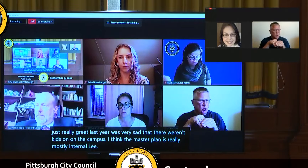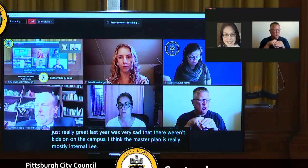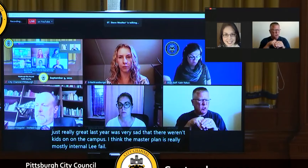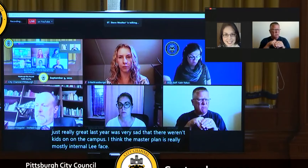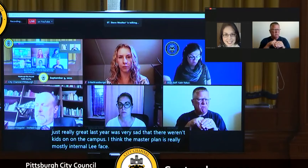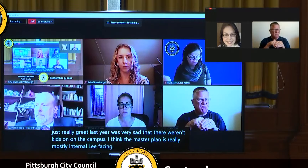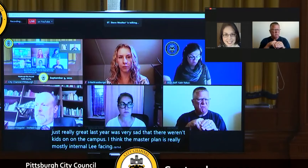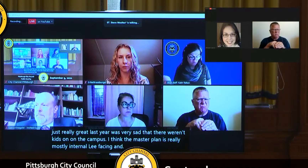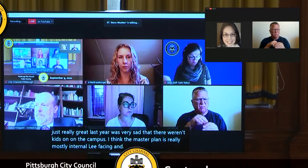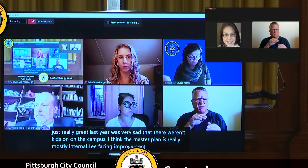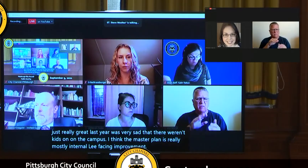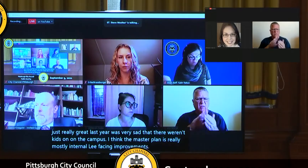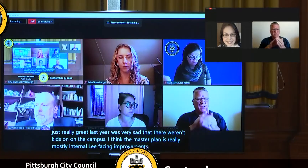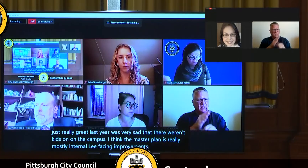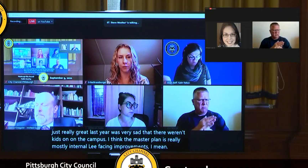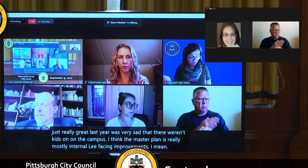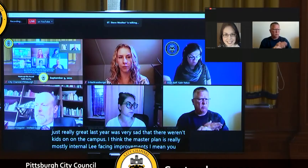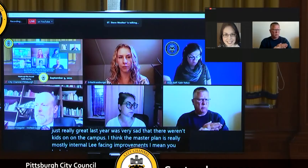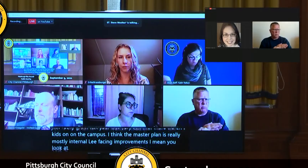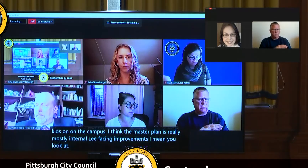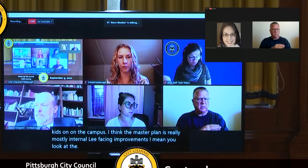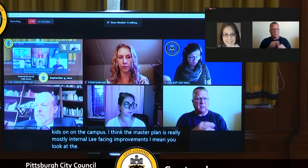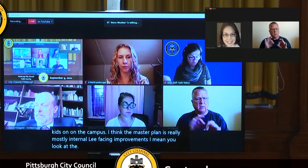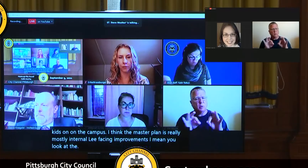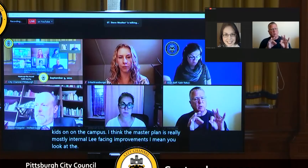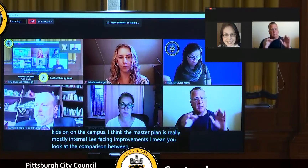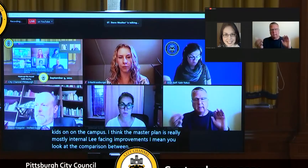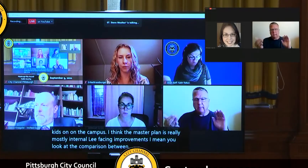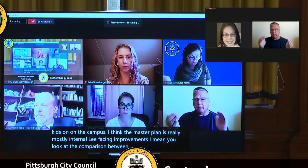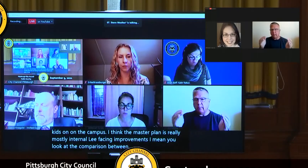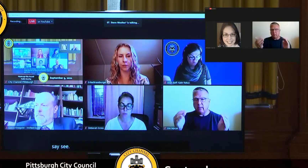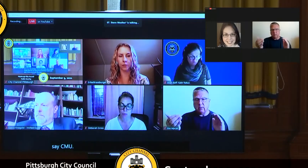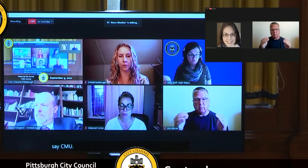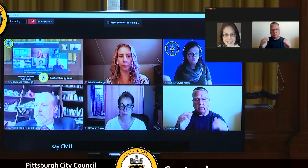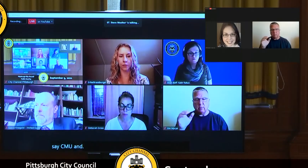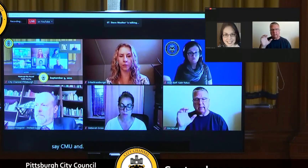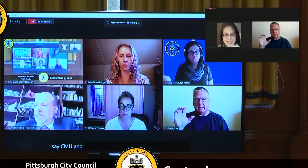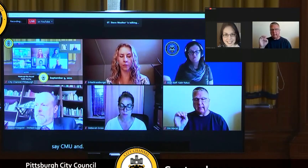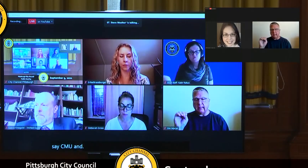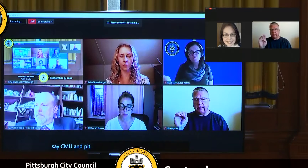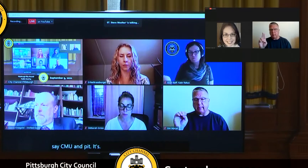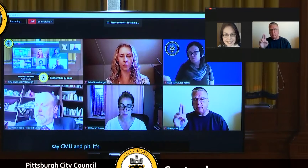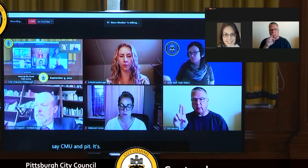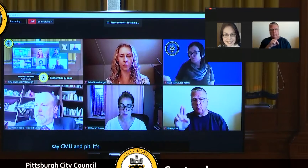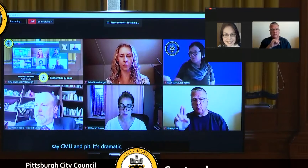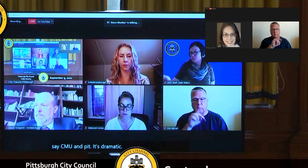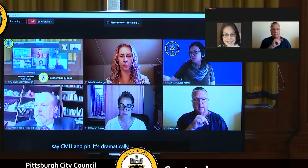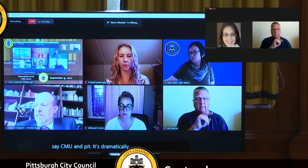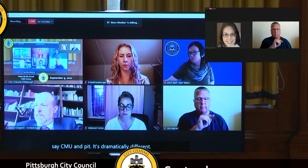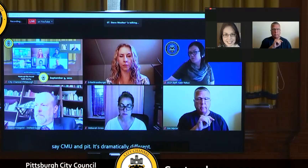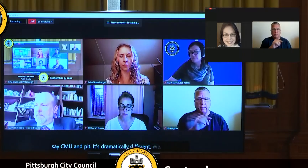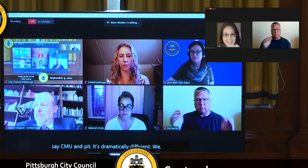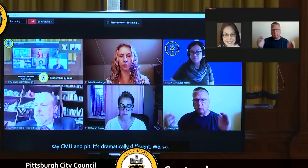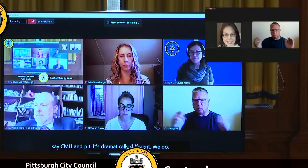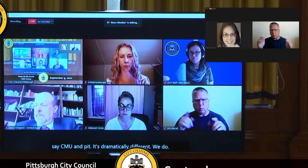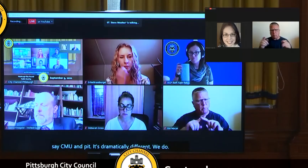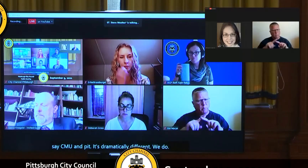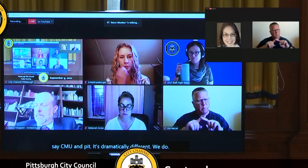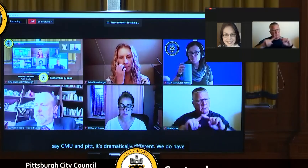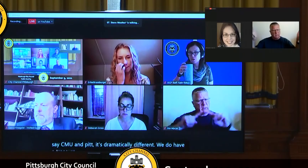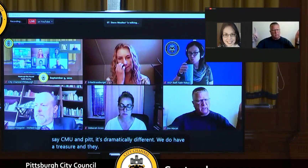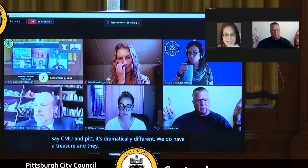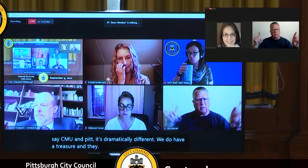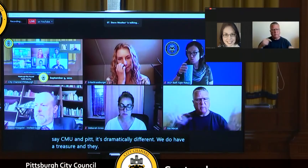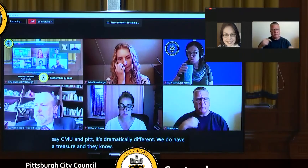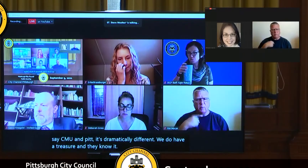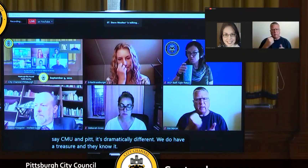facing improvements. I mean, you look at the comparison between, say, CMU and Pitt, it's dramatically different. We do have a treasure and they know